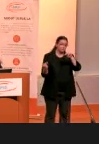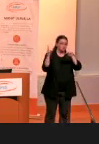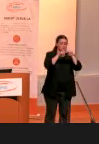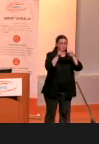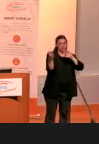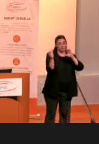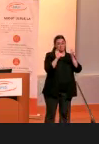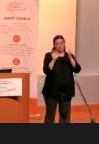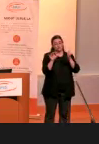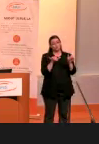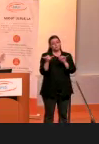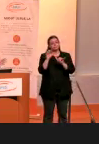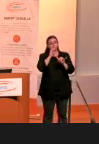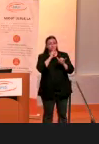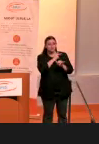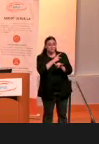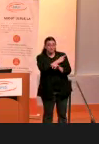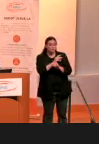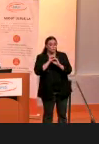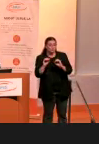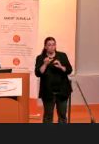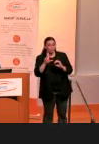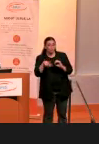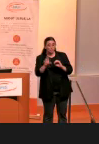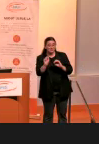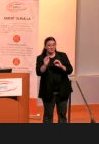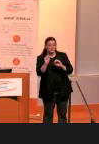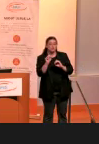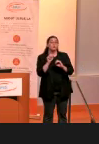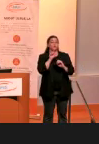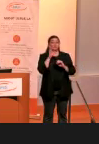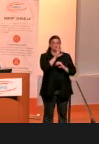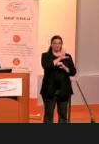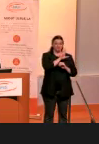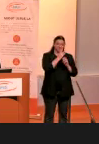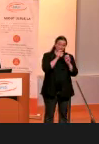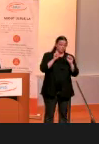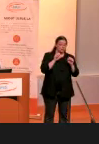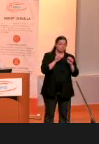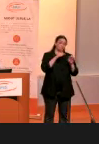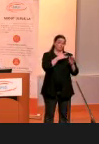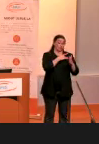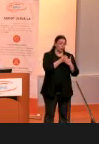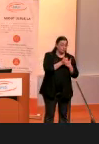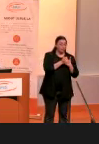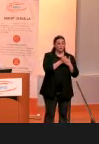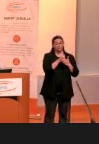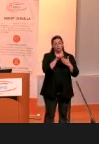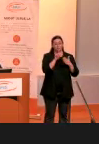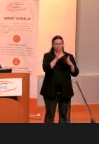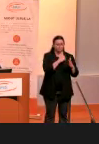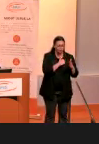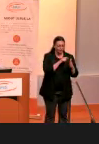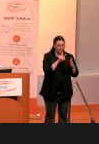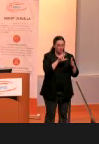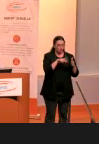age-matched patients in the general population who don't have lupus of having a heart attack, or of dying from